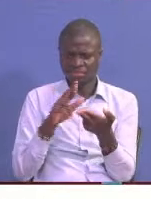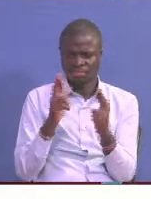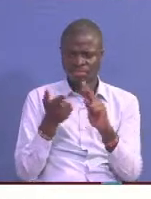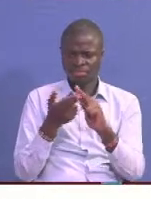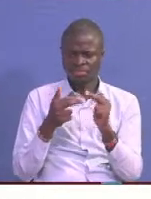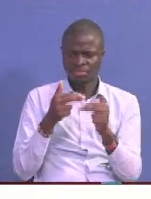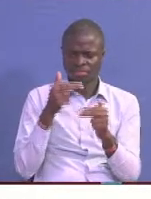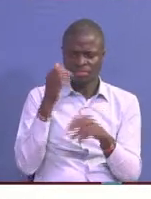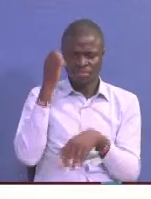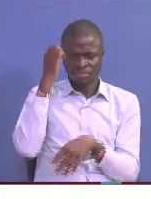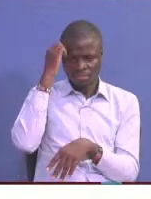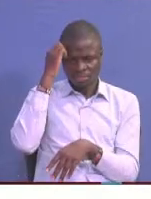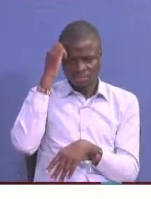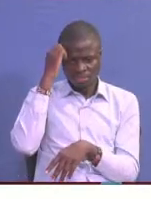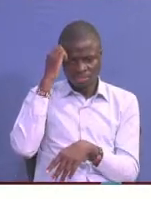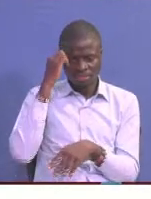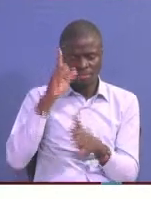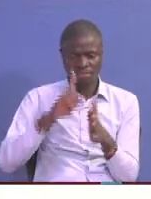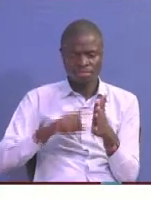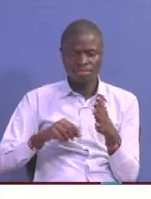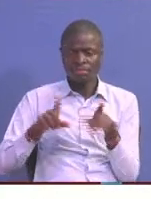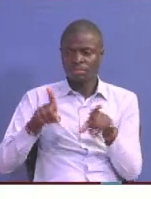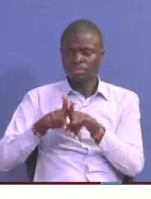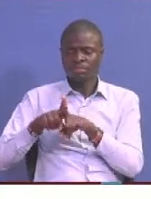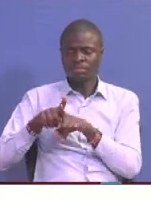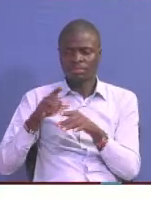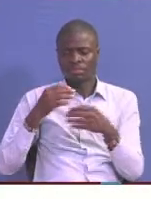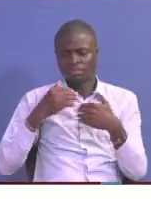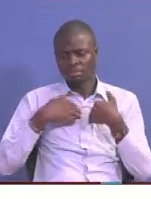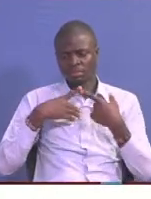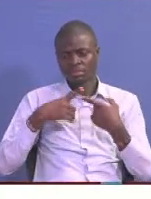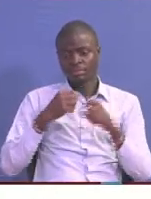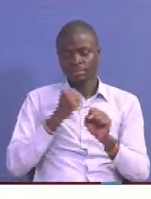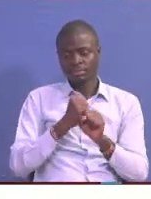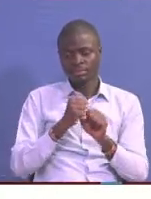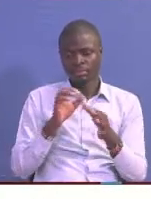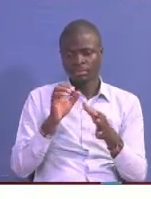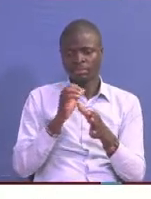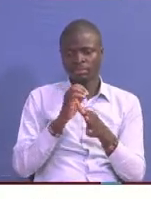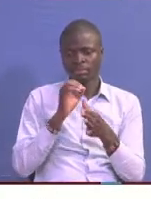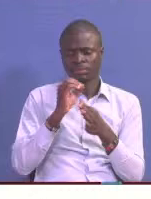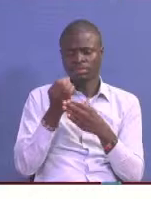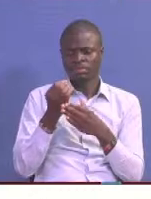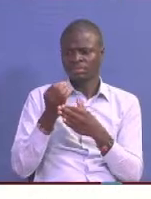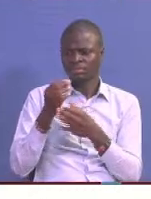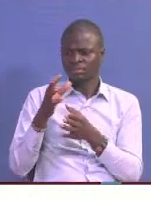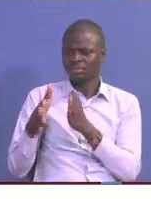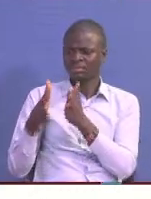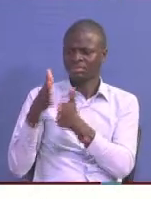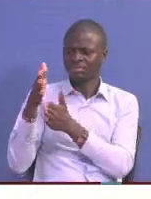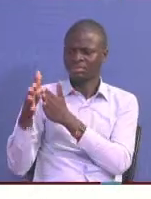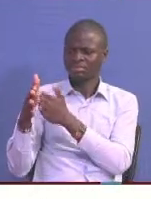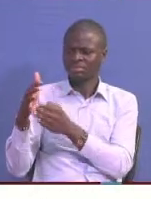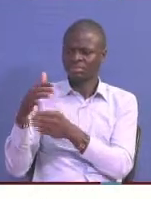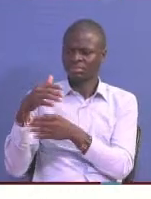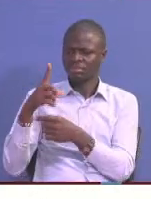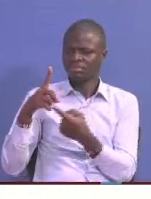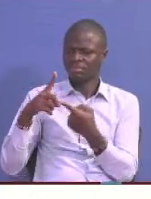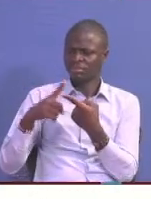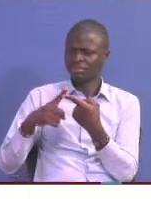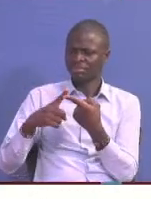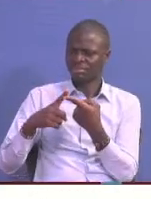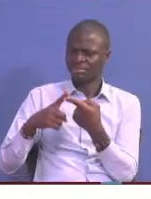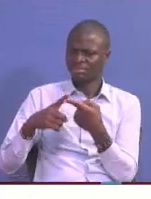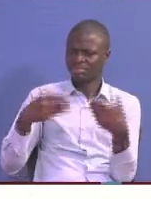higher education? And what else do we need to do? All our strategies innovative? Are they going to